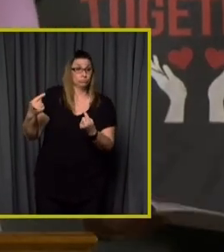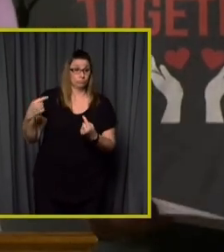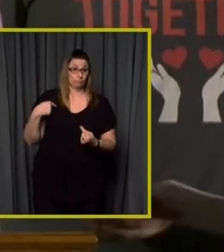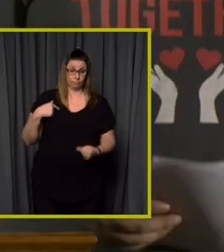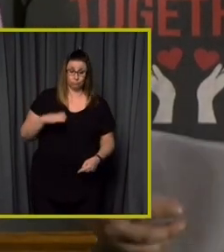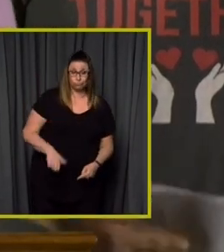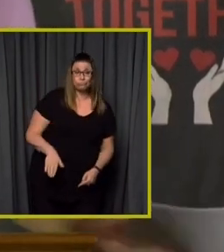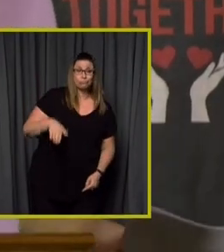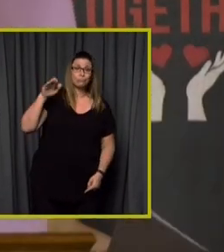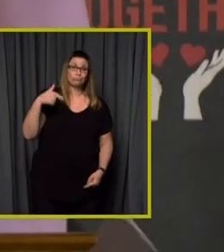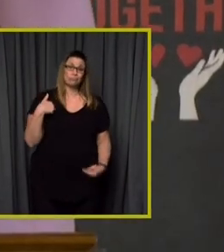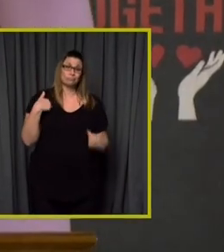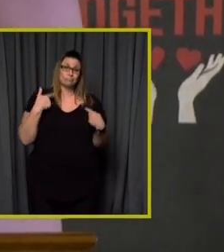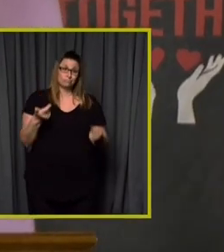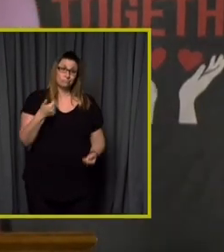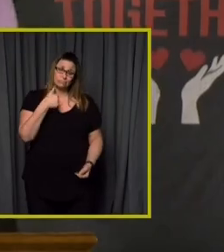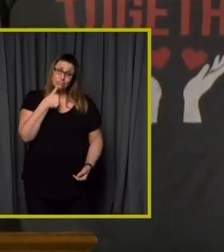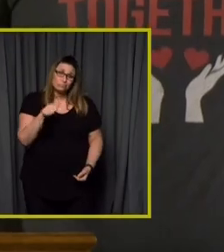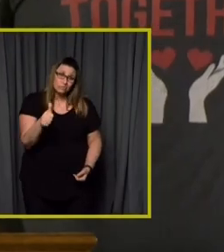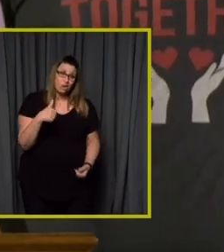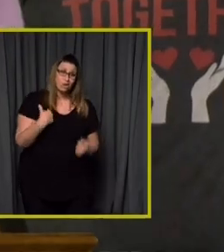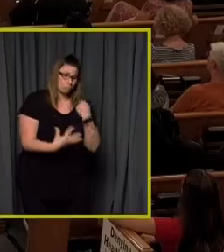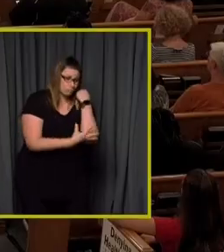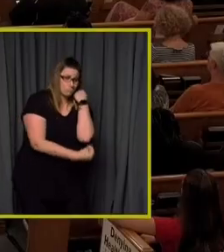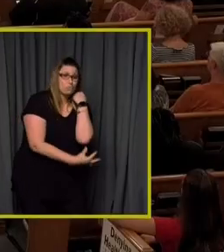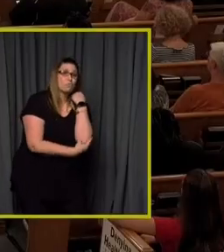my life story since I was 10 years old.